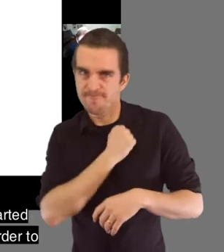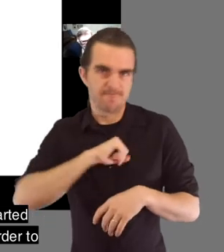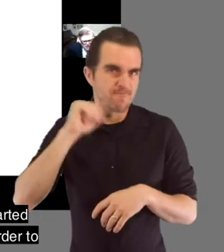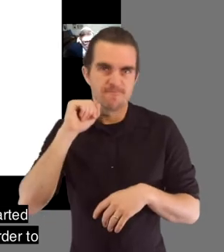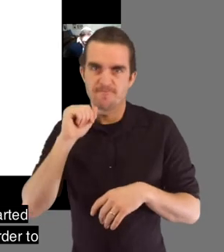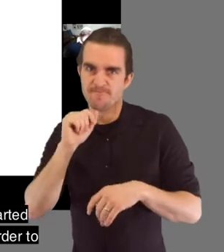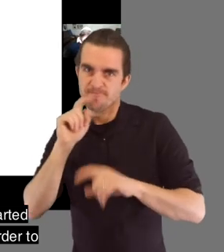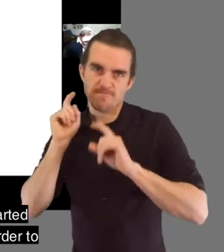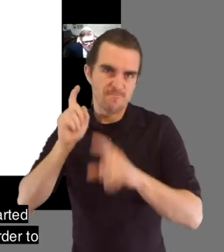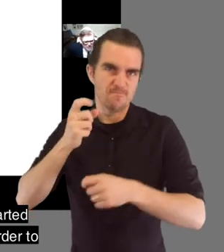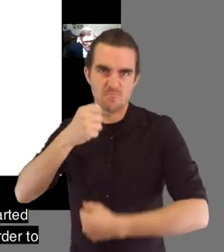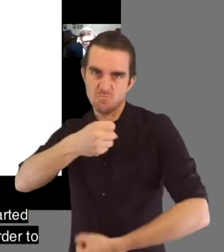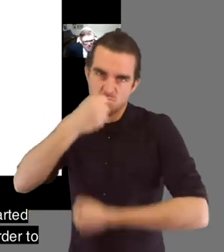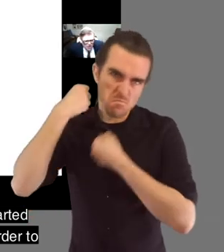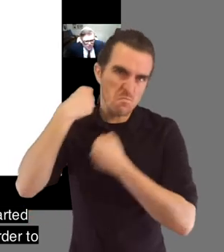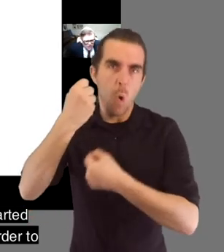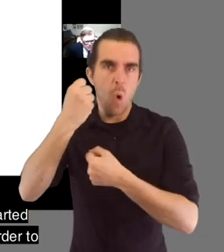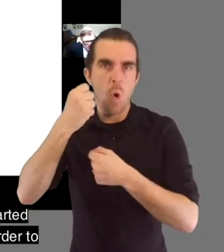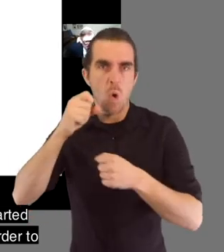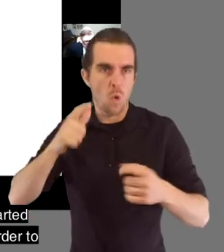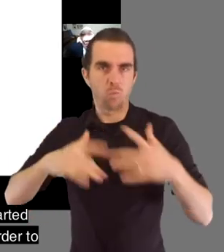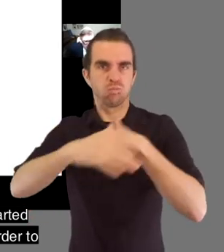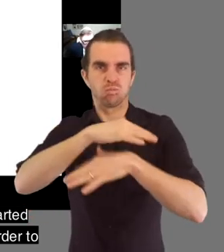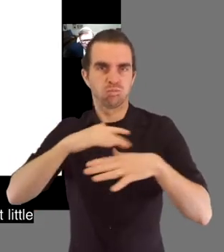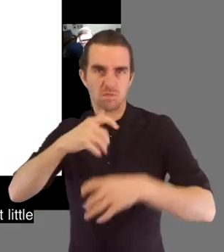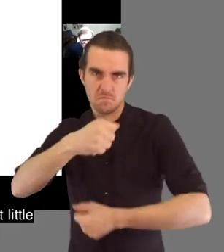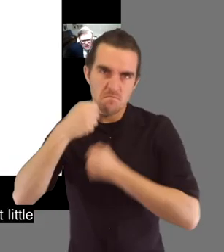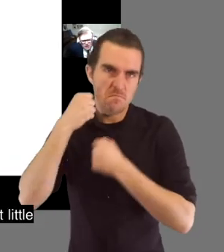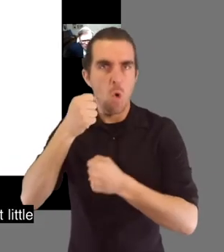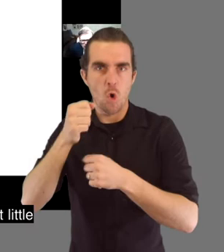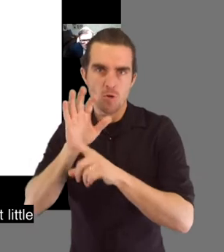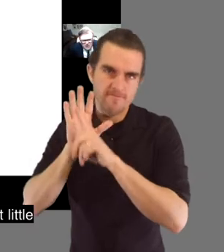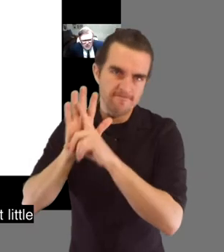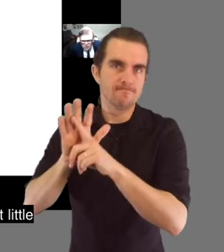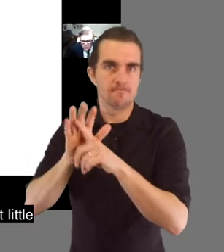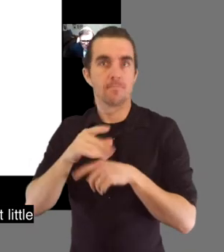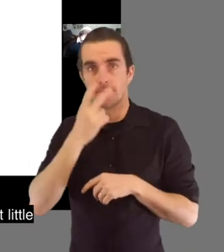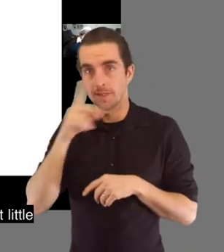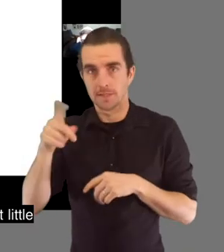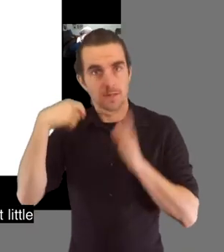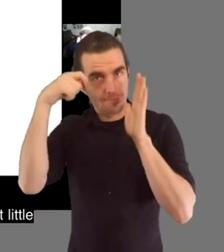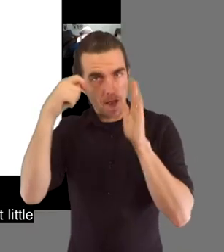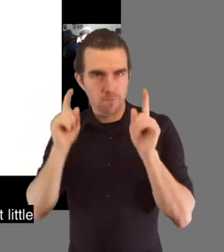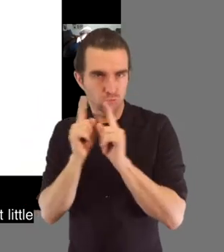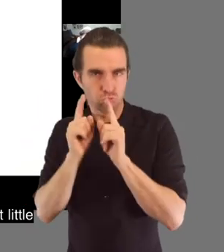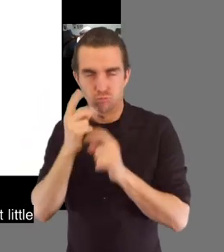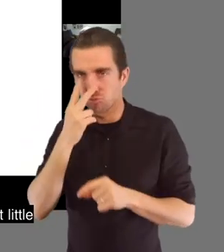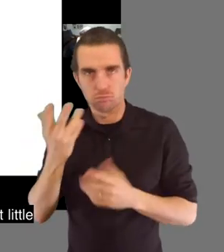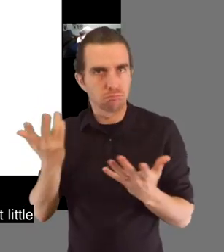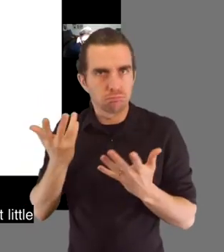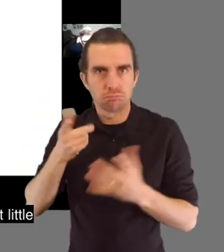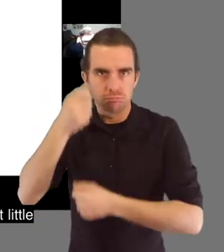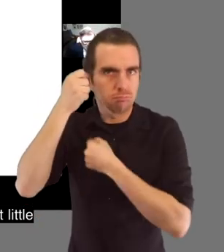out and started demonstrating on the streets in order to force the issue. And here's a short little film about what they did.